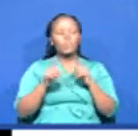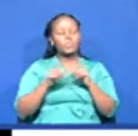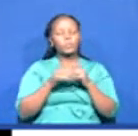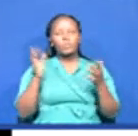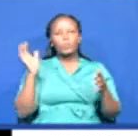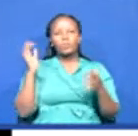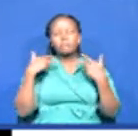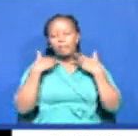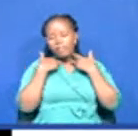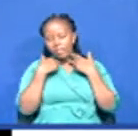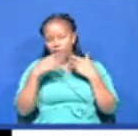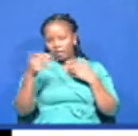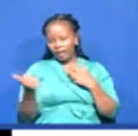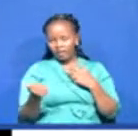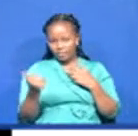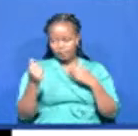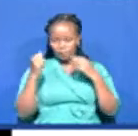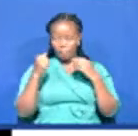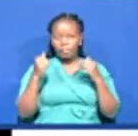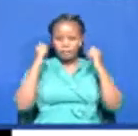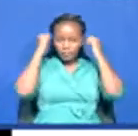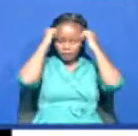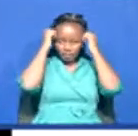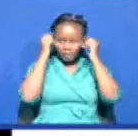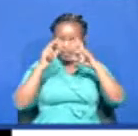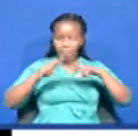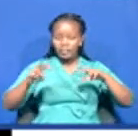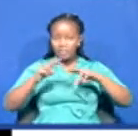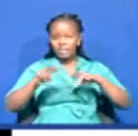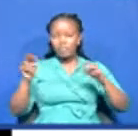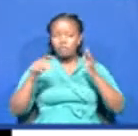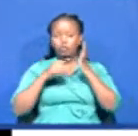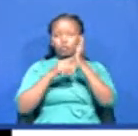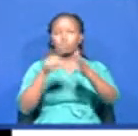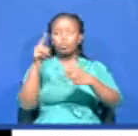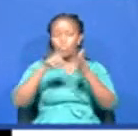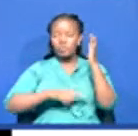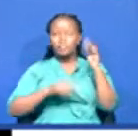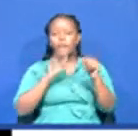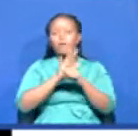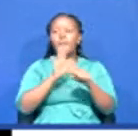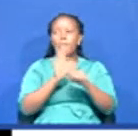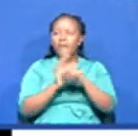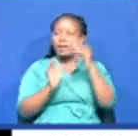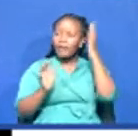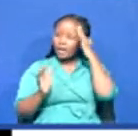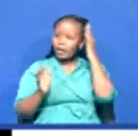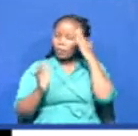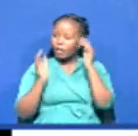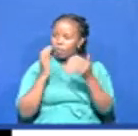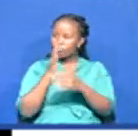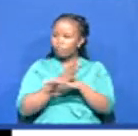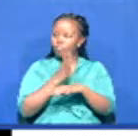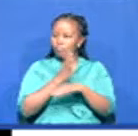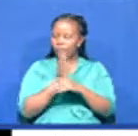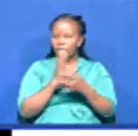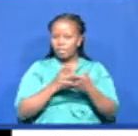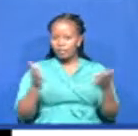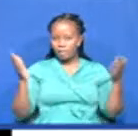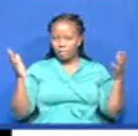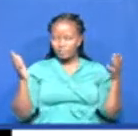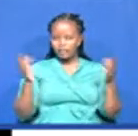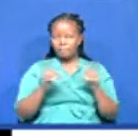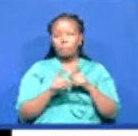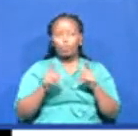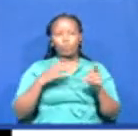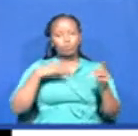study showed that the Asians for us are where a lot of our counterfeit goods seem to be coming from. And actually, I believe